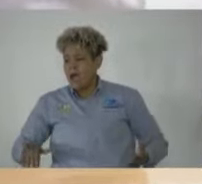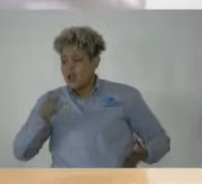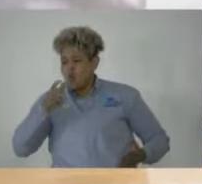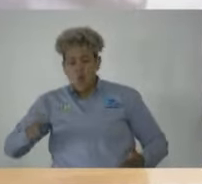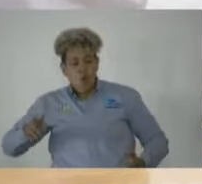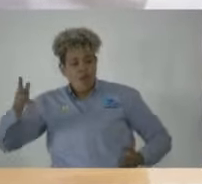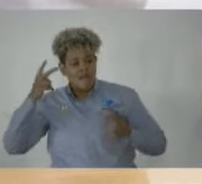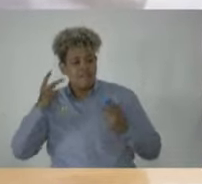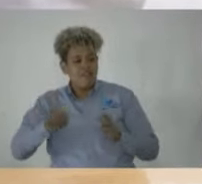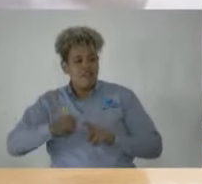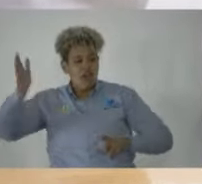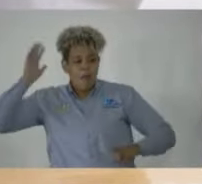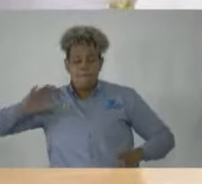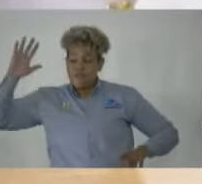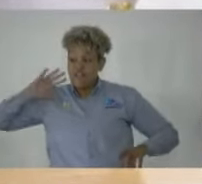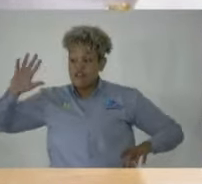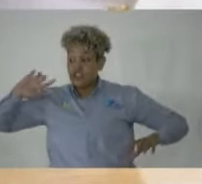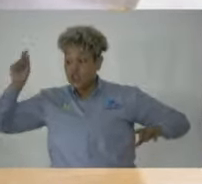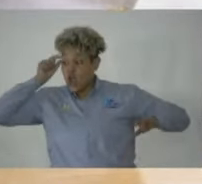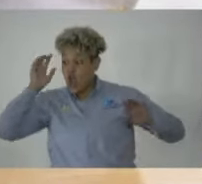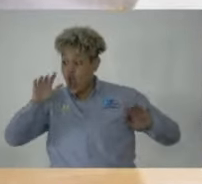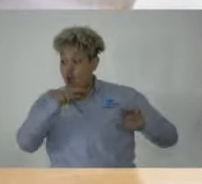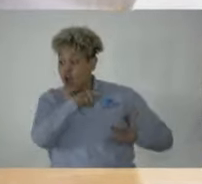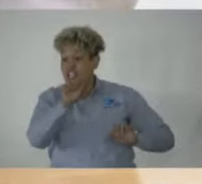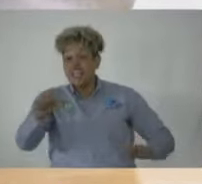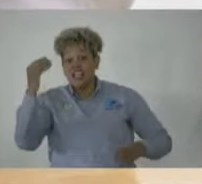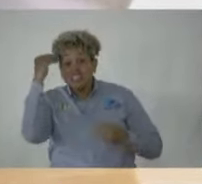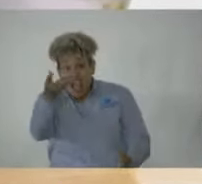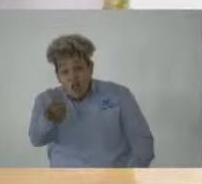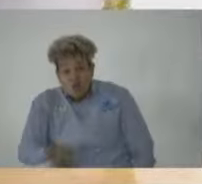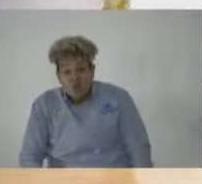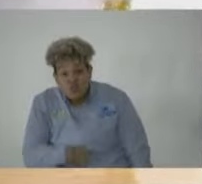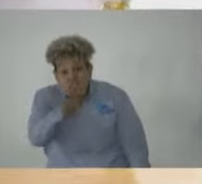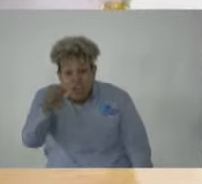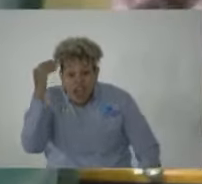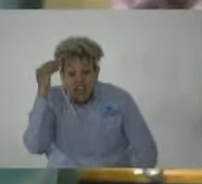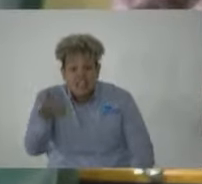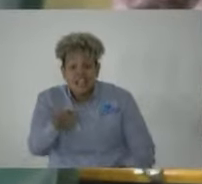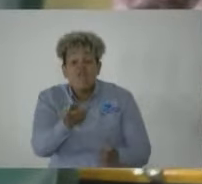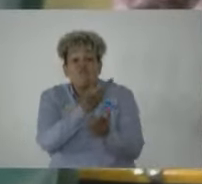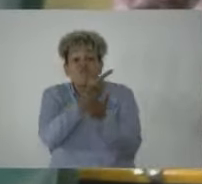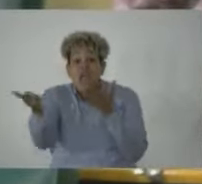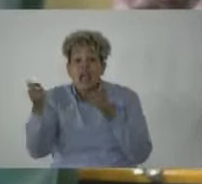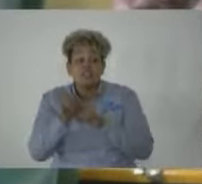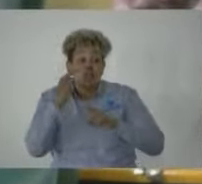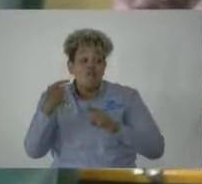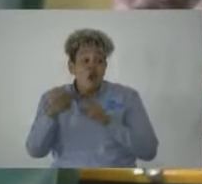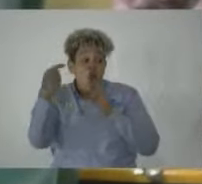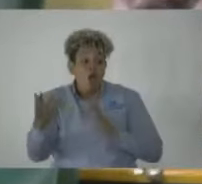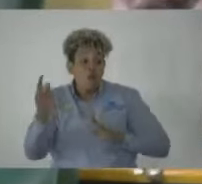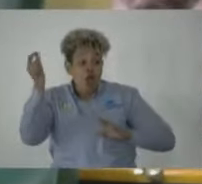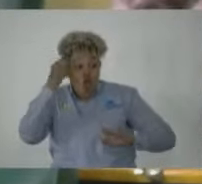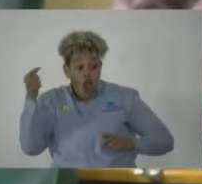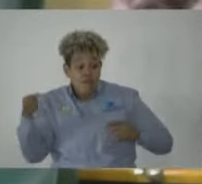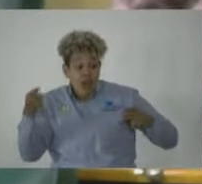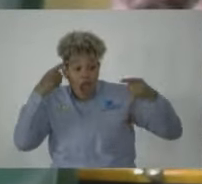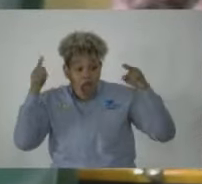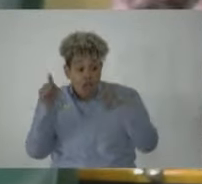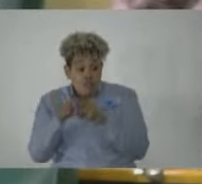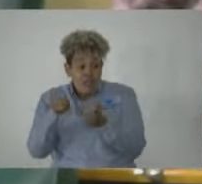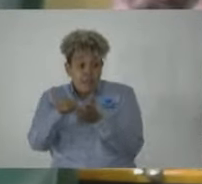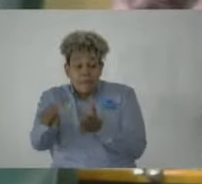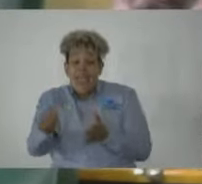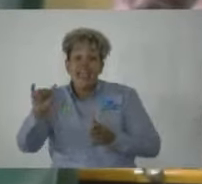a previous administration, and he can tell you that is the failure of opposition and government to agree in the